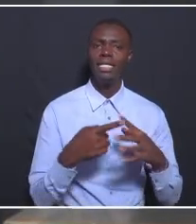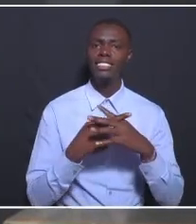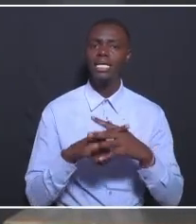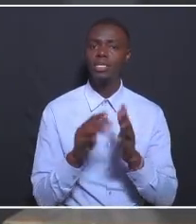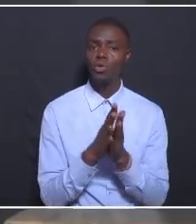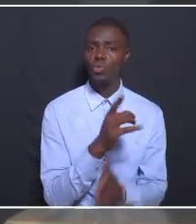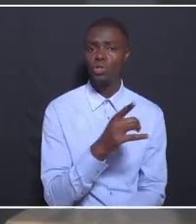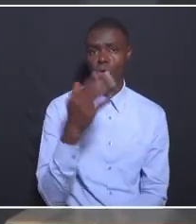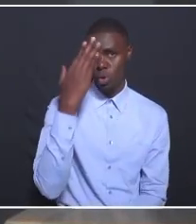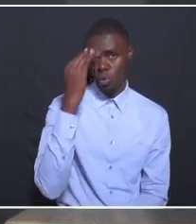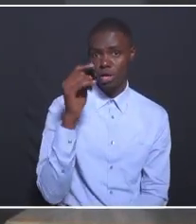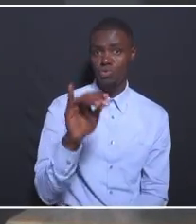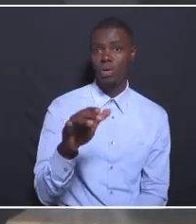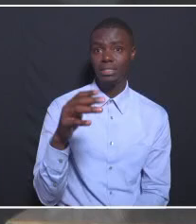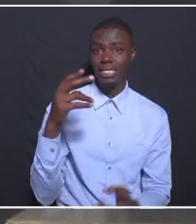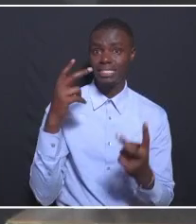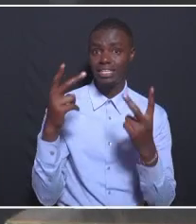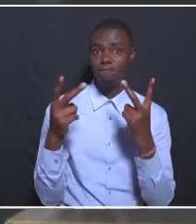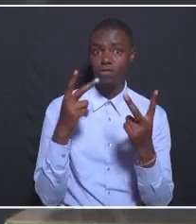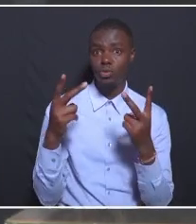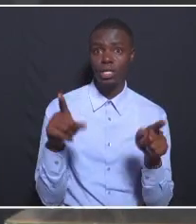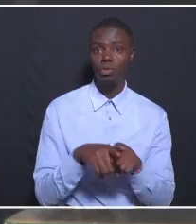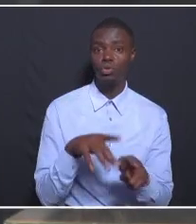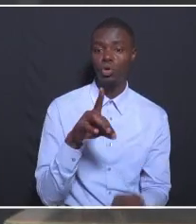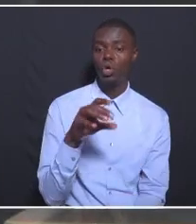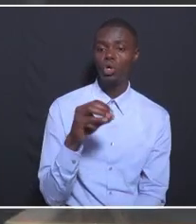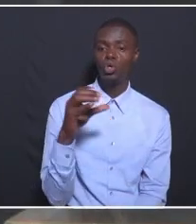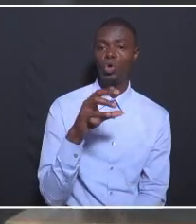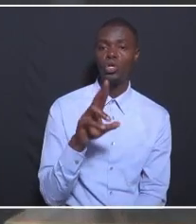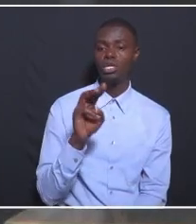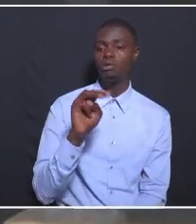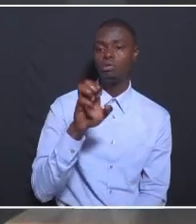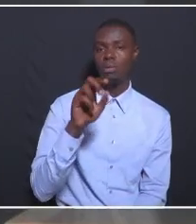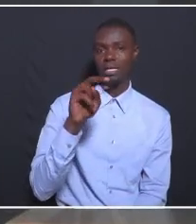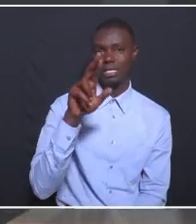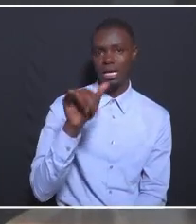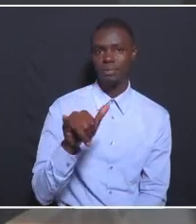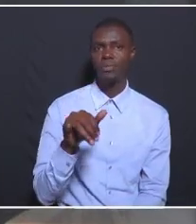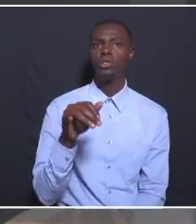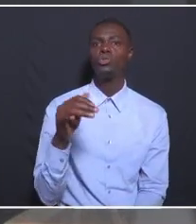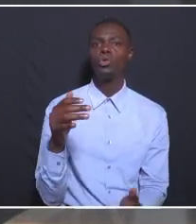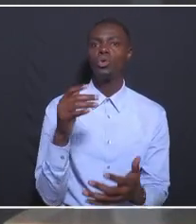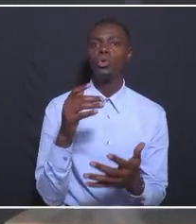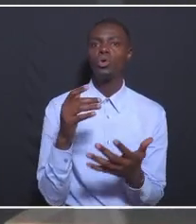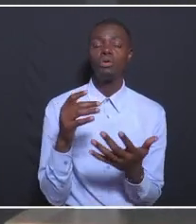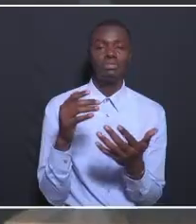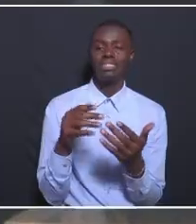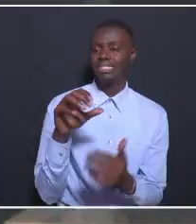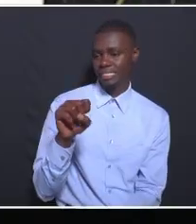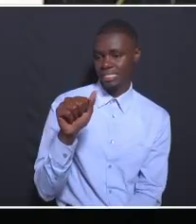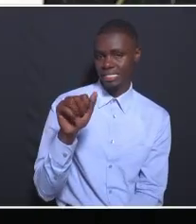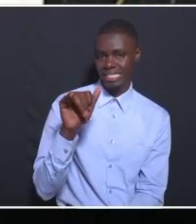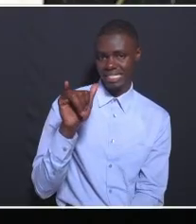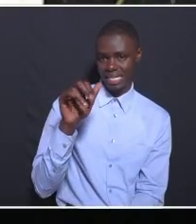because yours is fiction and yours is documentary. So how did you go about the post process for Sayari?